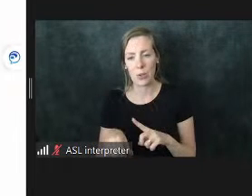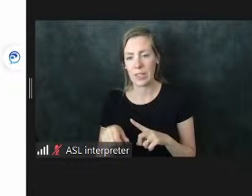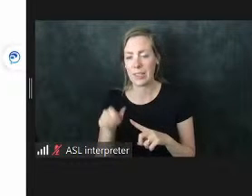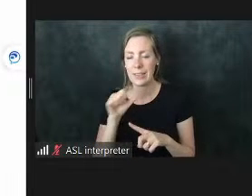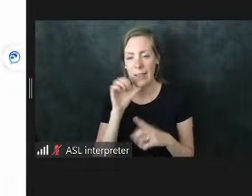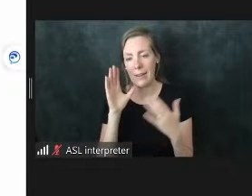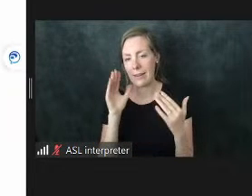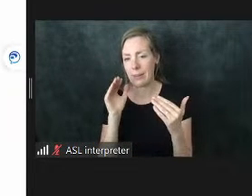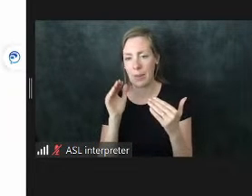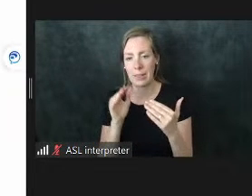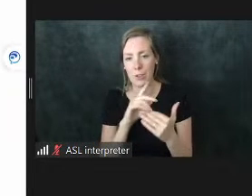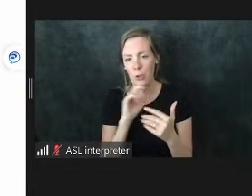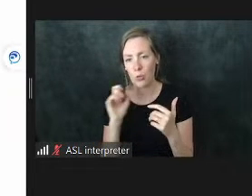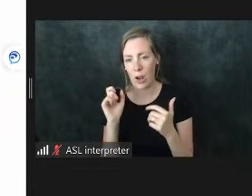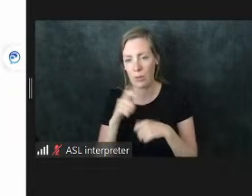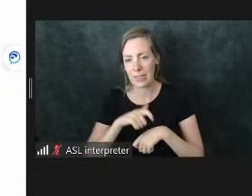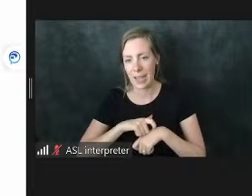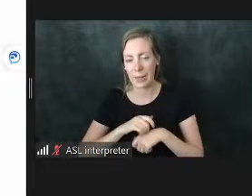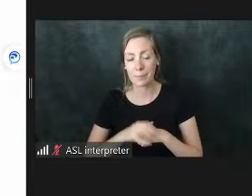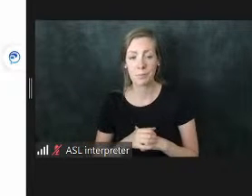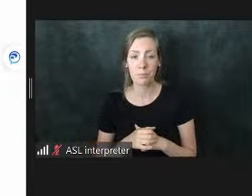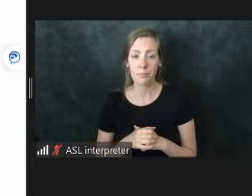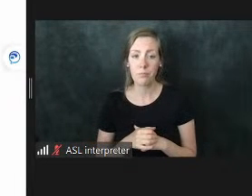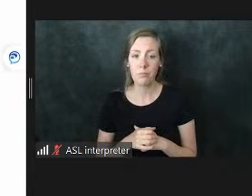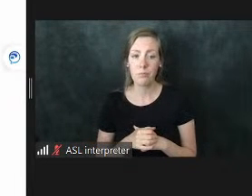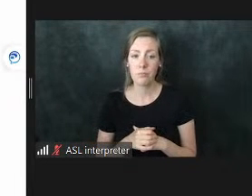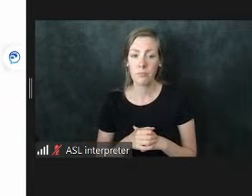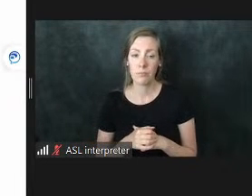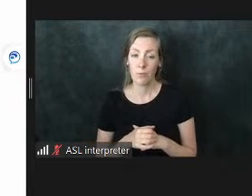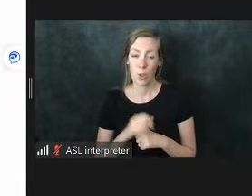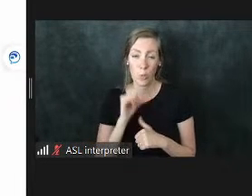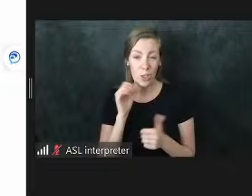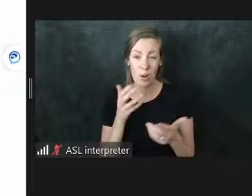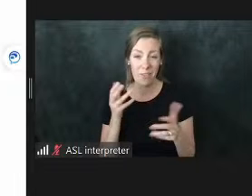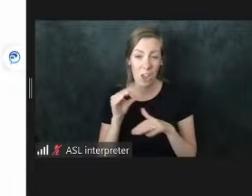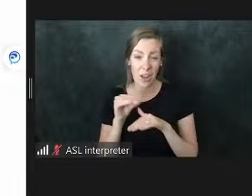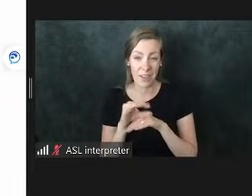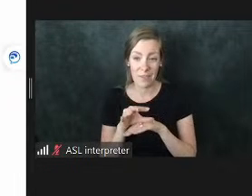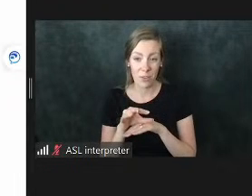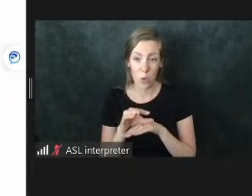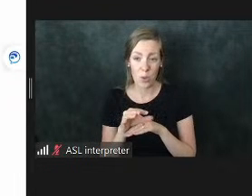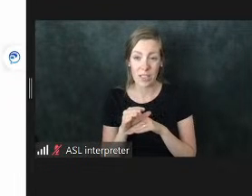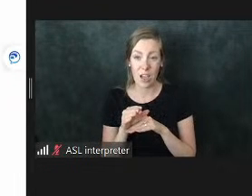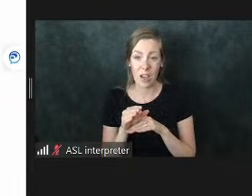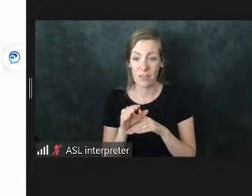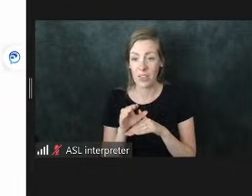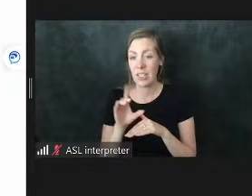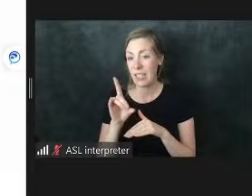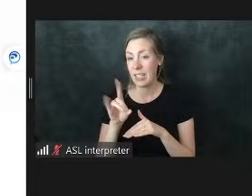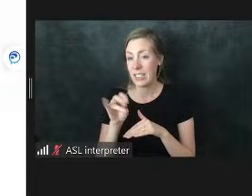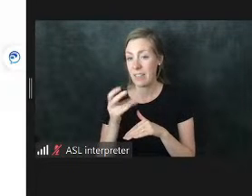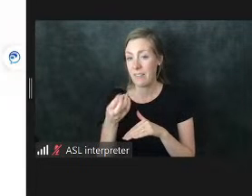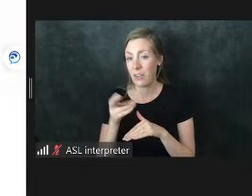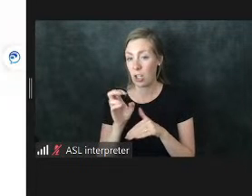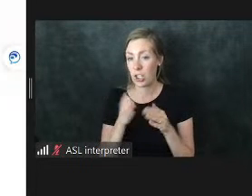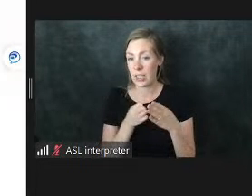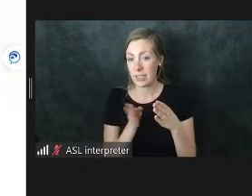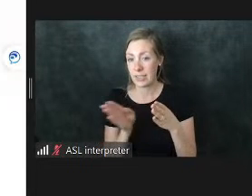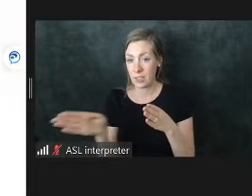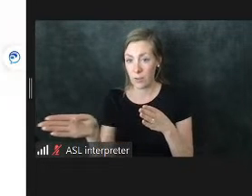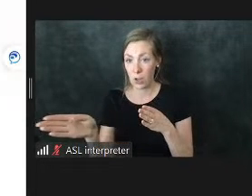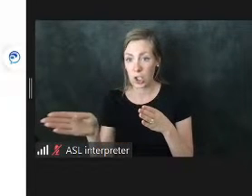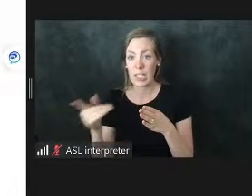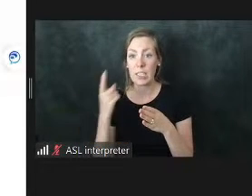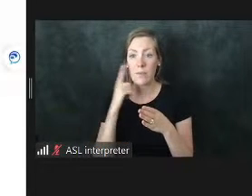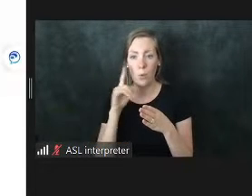drought. que Sonoma tienen Water has little influence, however, over diversions of Russian River water by other users. bajo los Russian